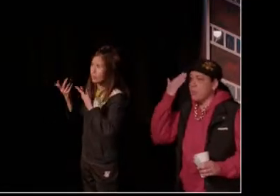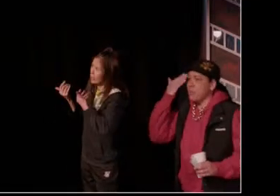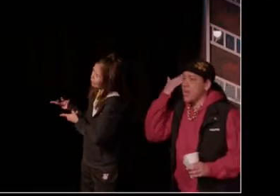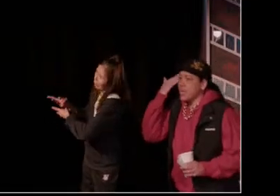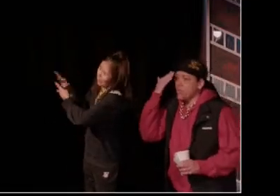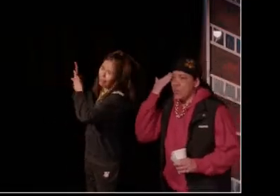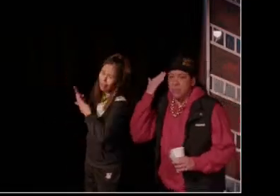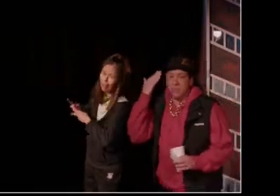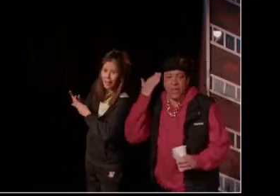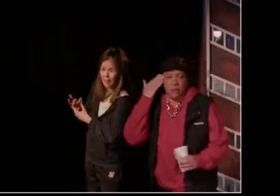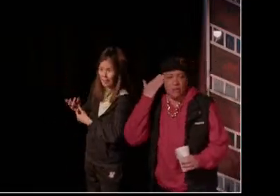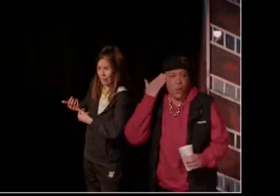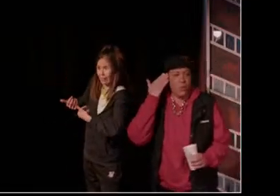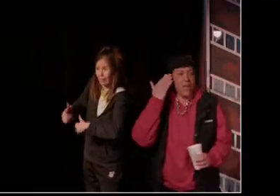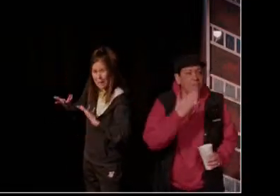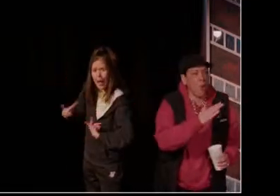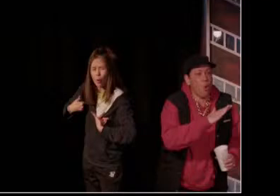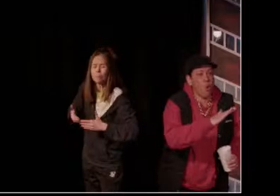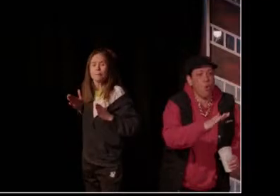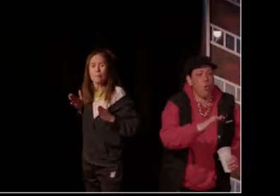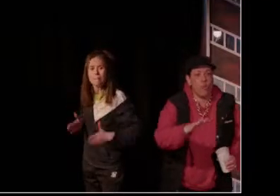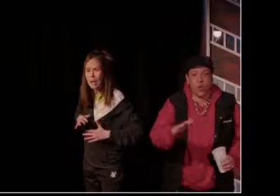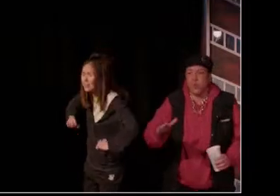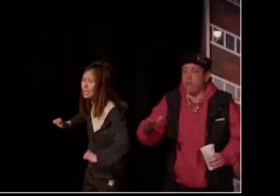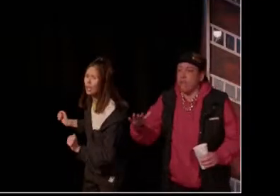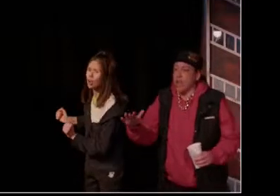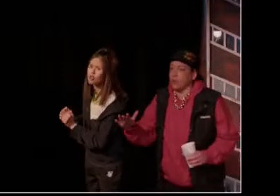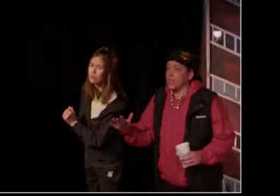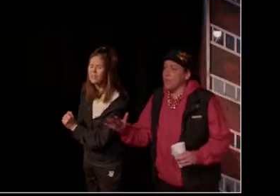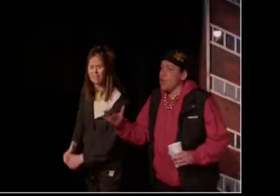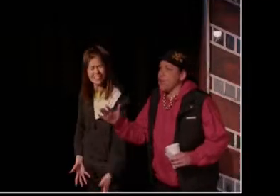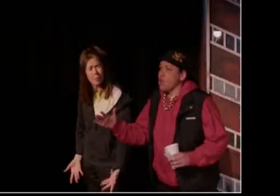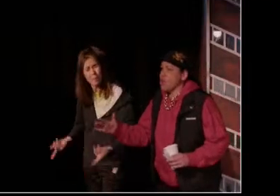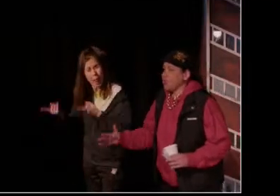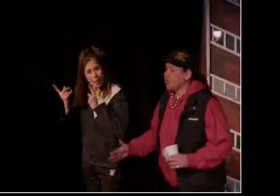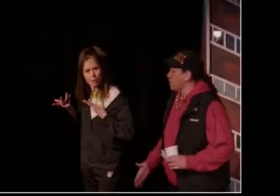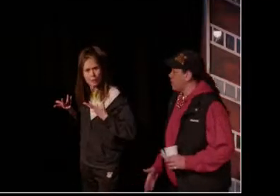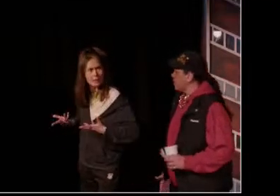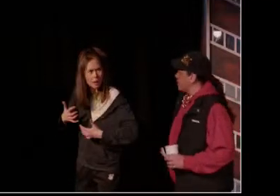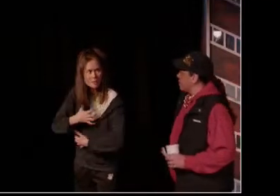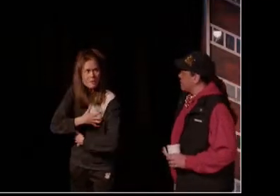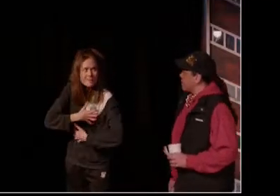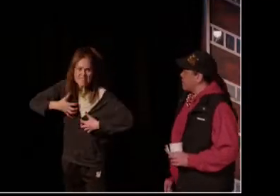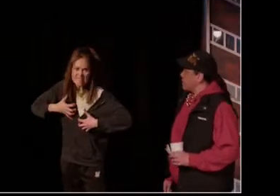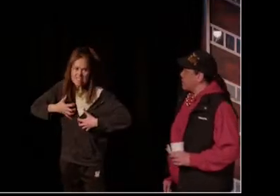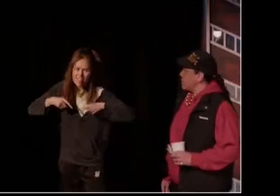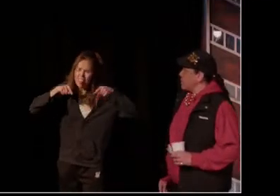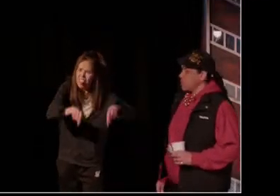in rebellion with himself, would have all those around him hurt.